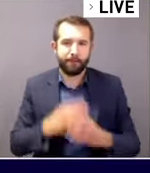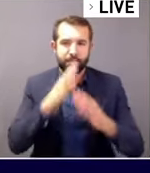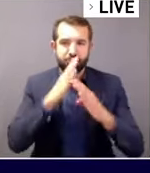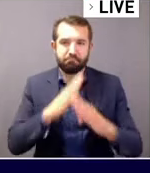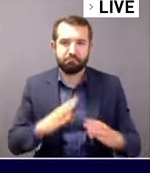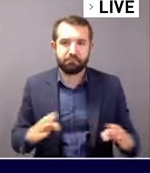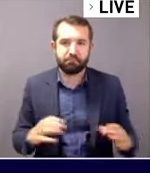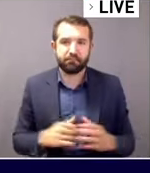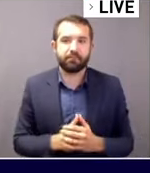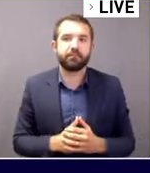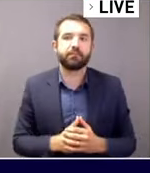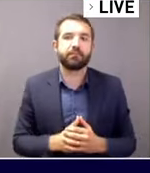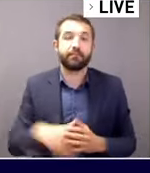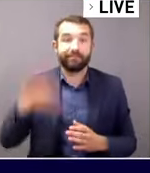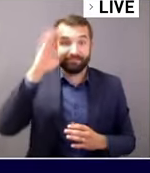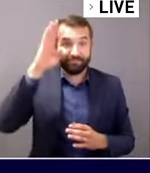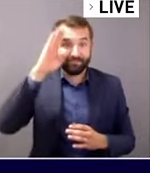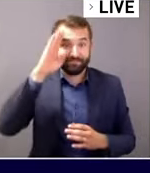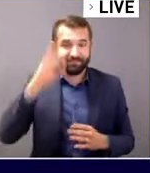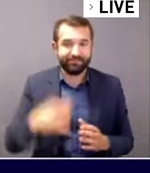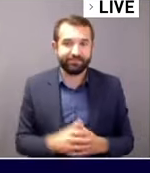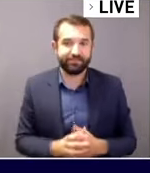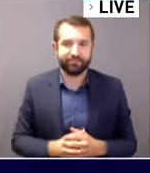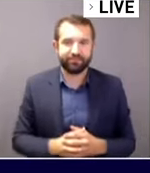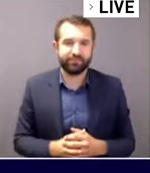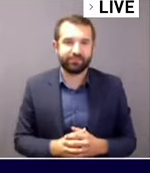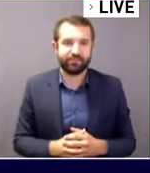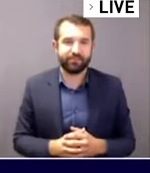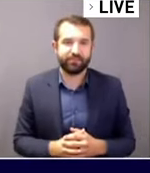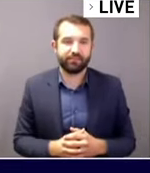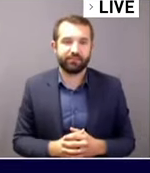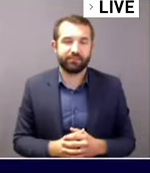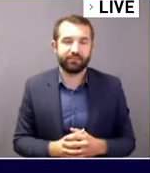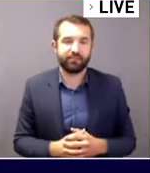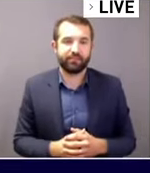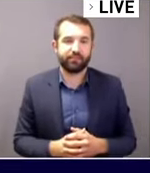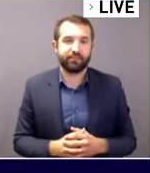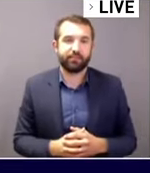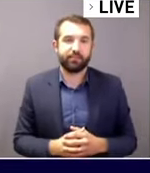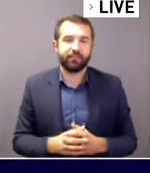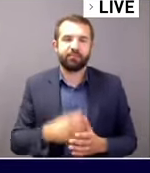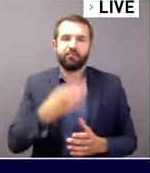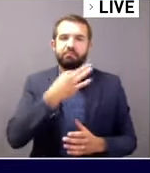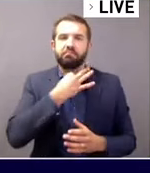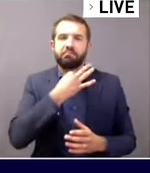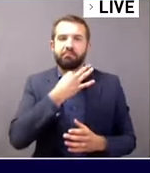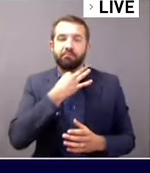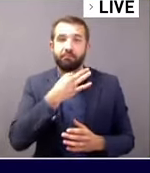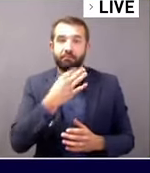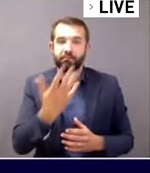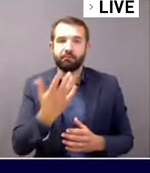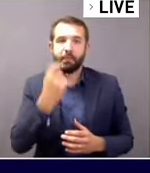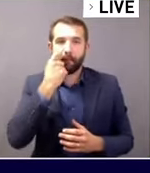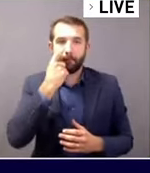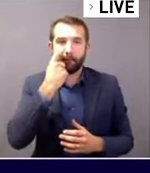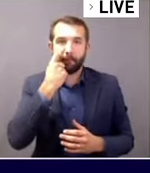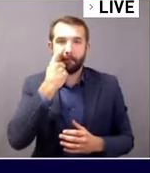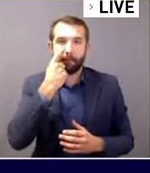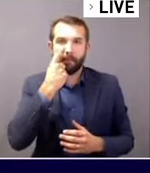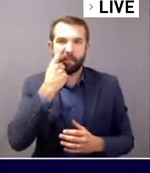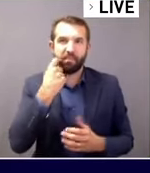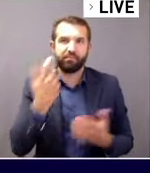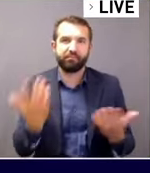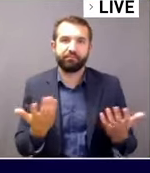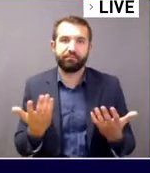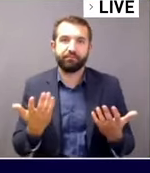Hi, Dr. Shaw, how you doing? Hey, bro, doing okay. I was curious, what have you been told about the protocols at the